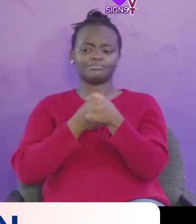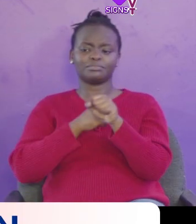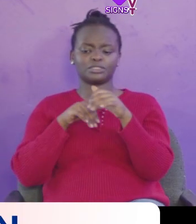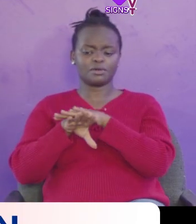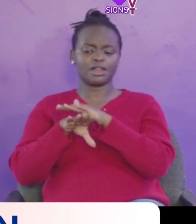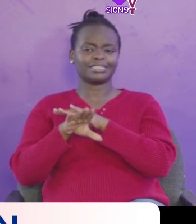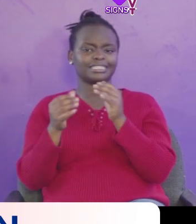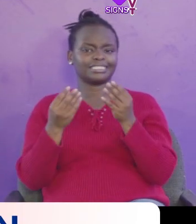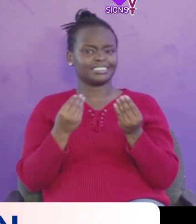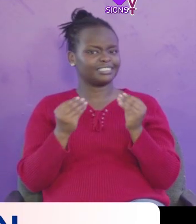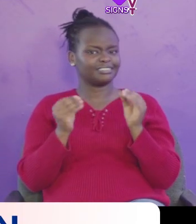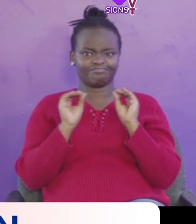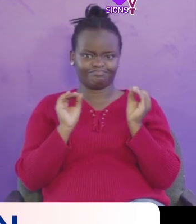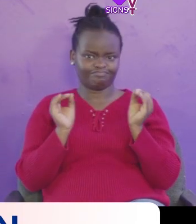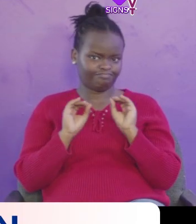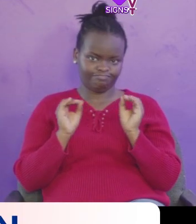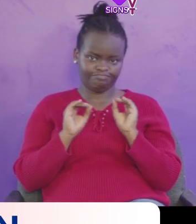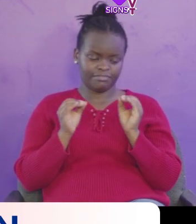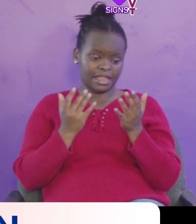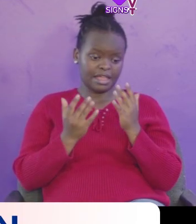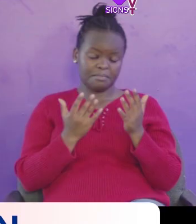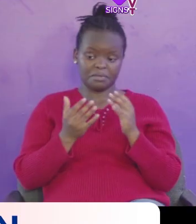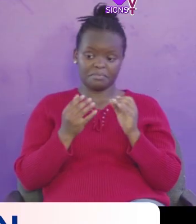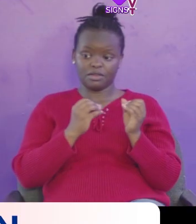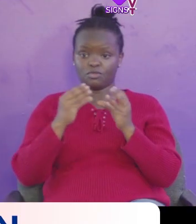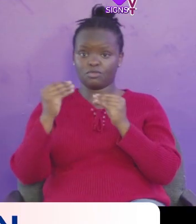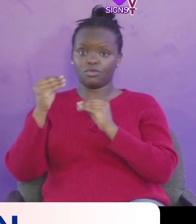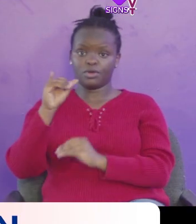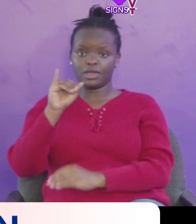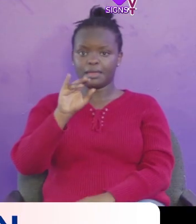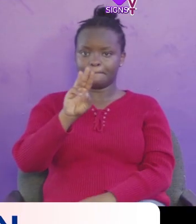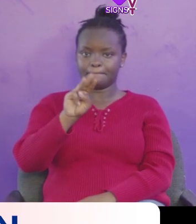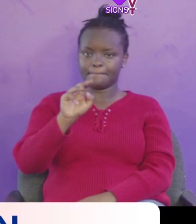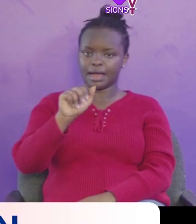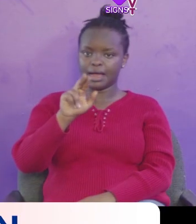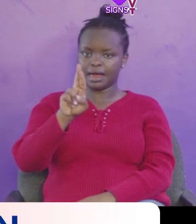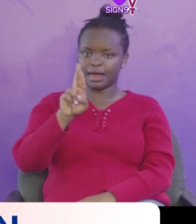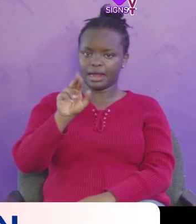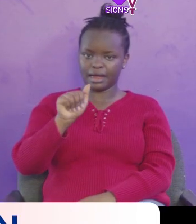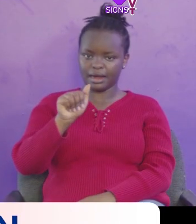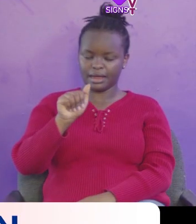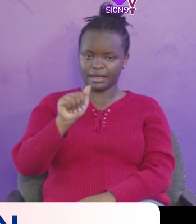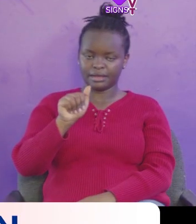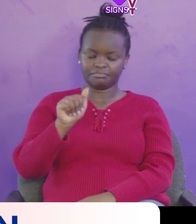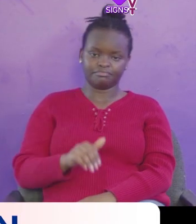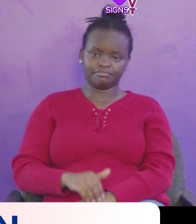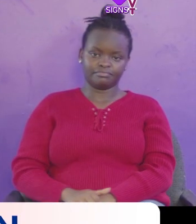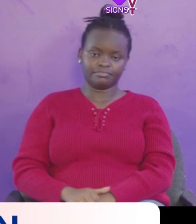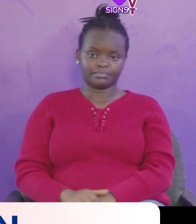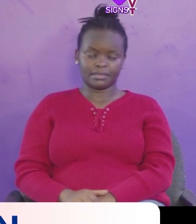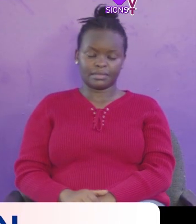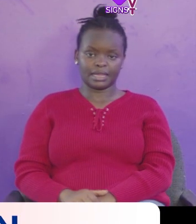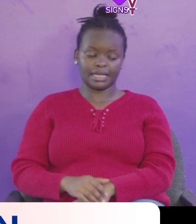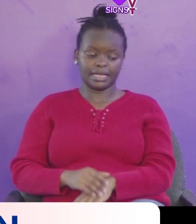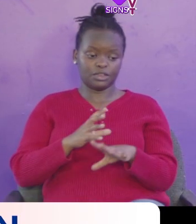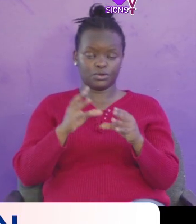easily. It's not easily. Labda uende Imara Daima. Sindio? Sasa ukiwa Imara Daima, yes.